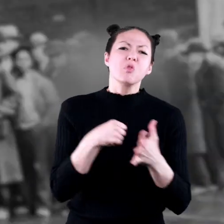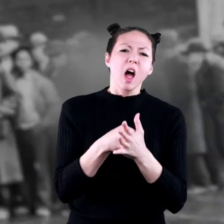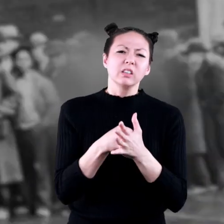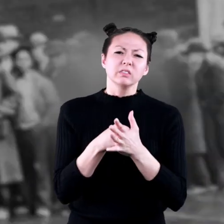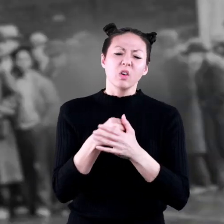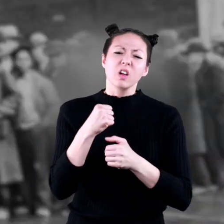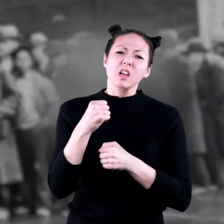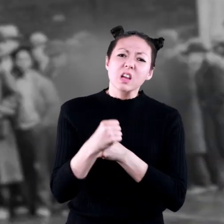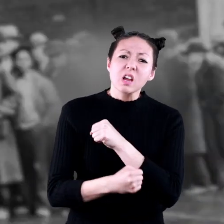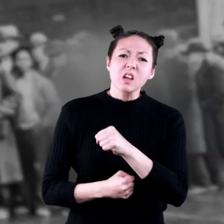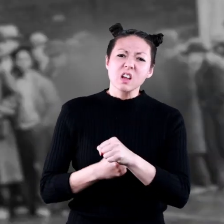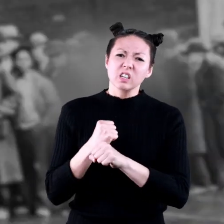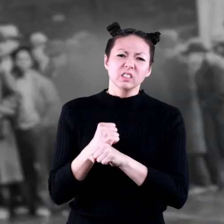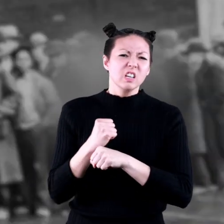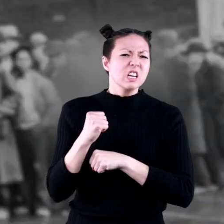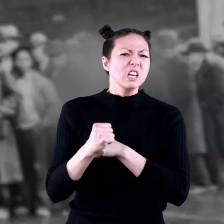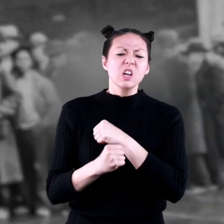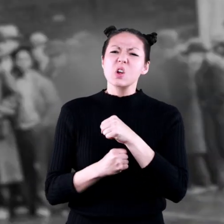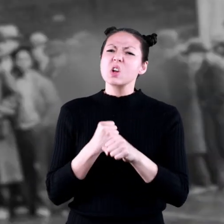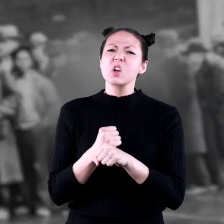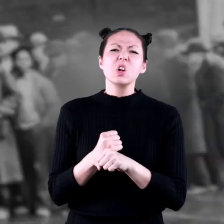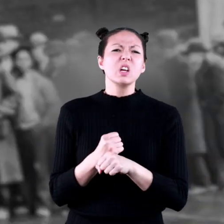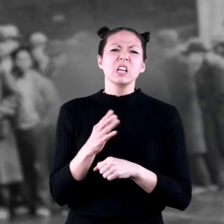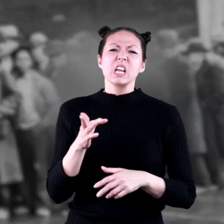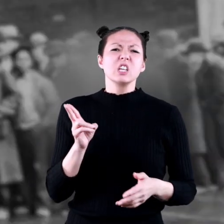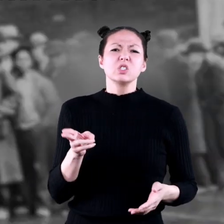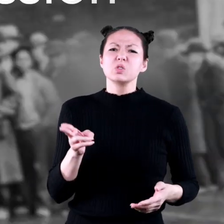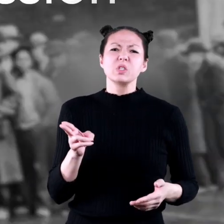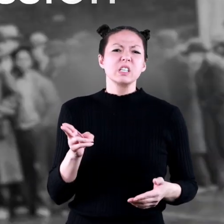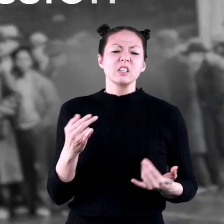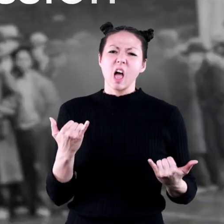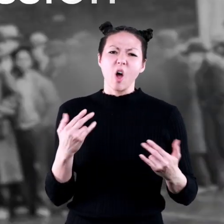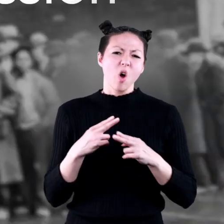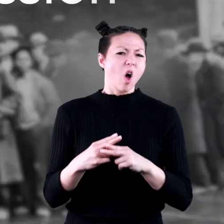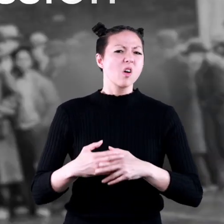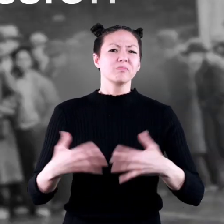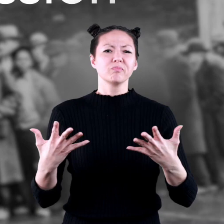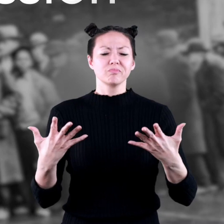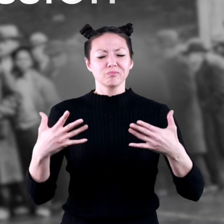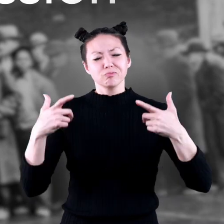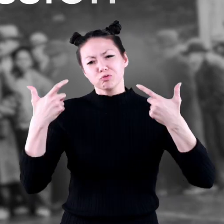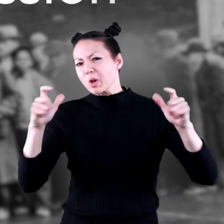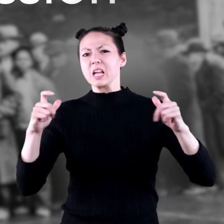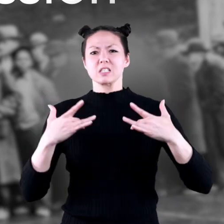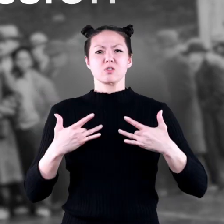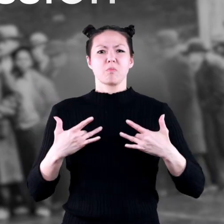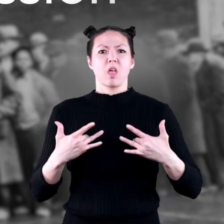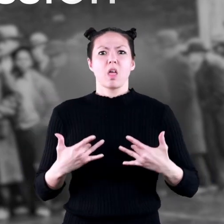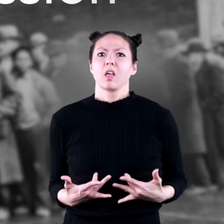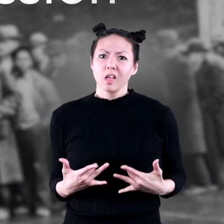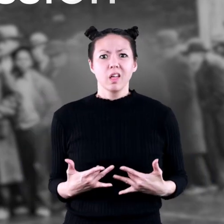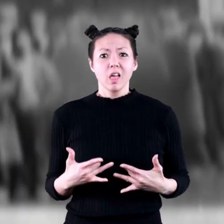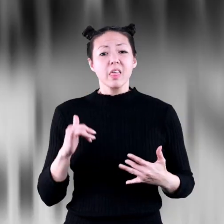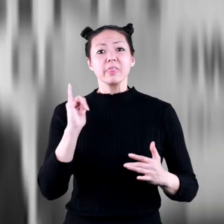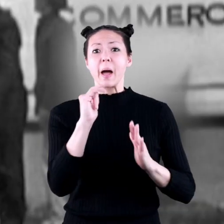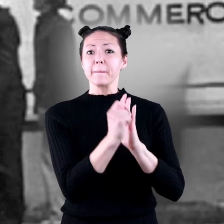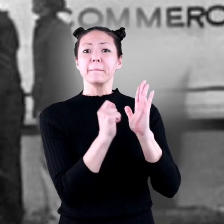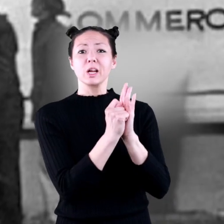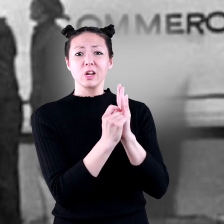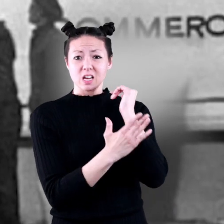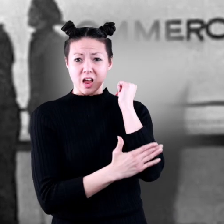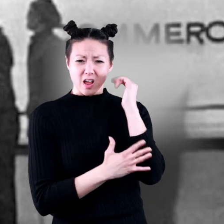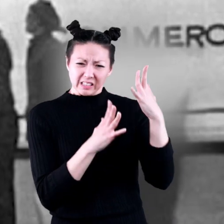The result of that crash, in the years that followed, is what historians now call the Great Depression,